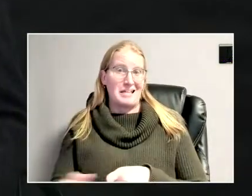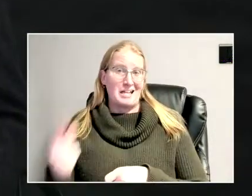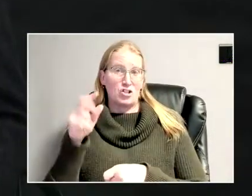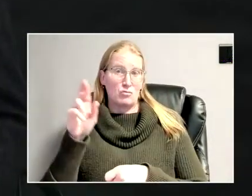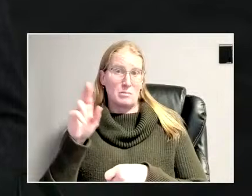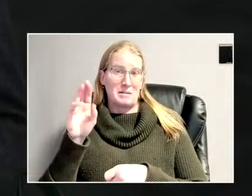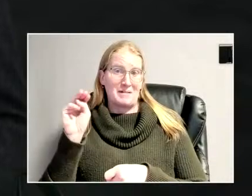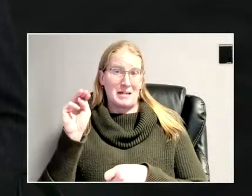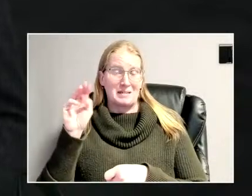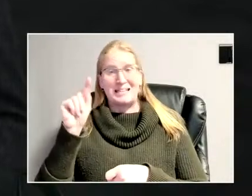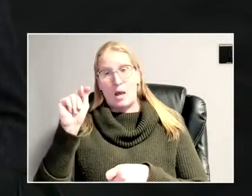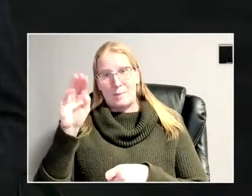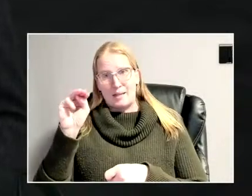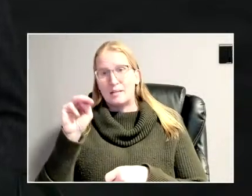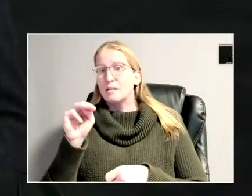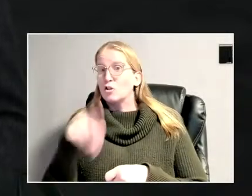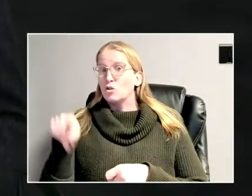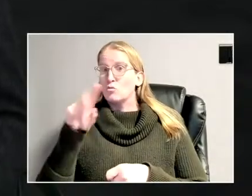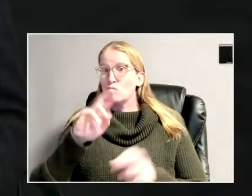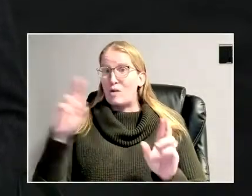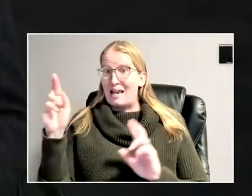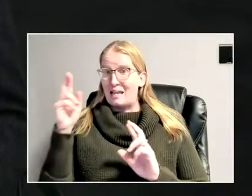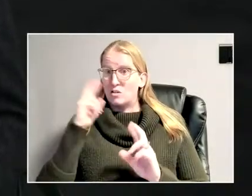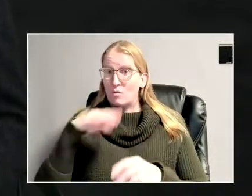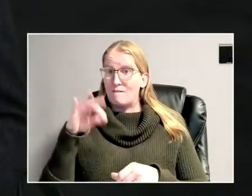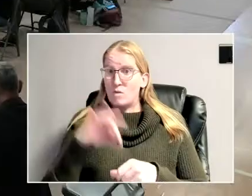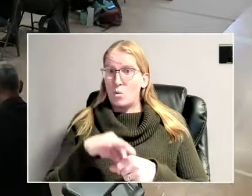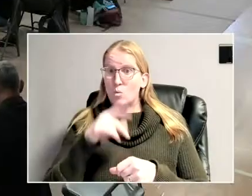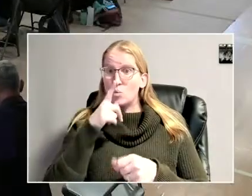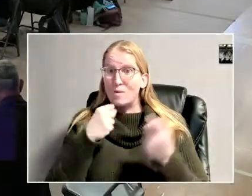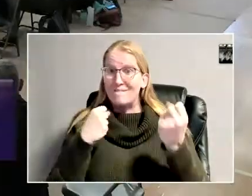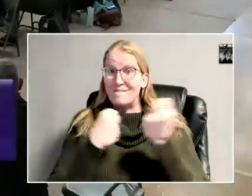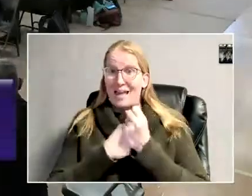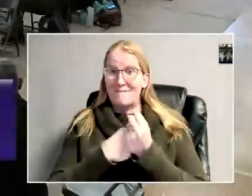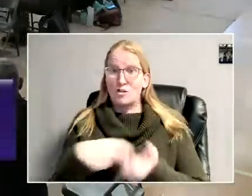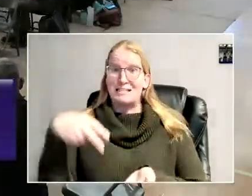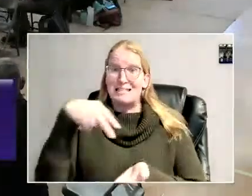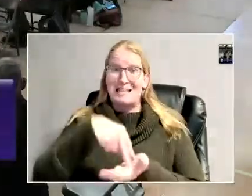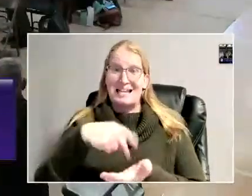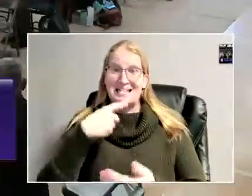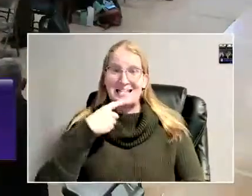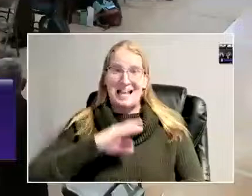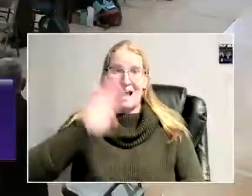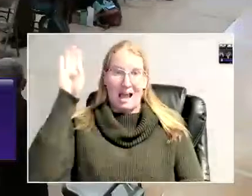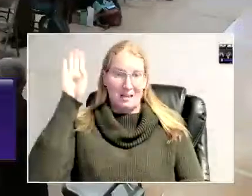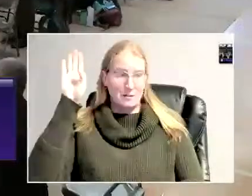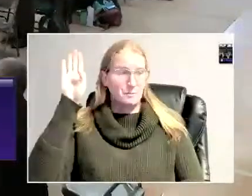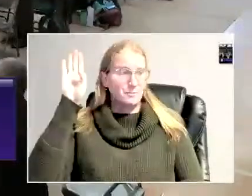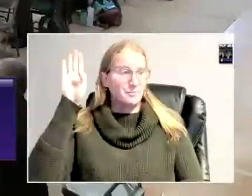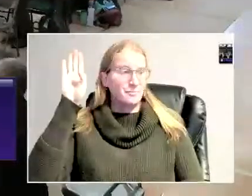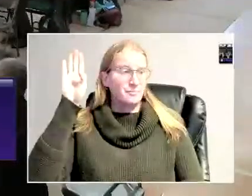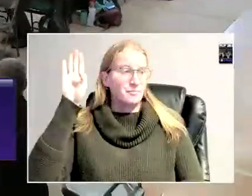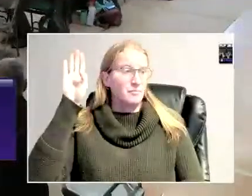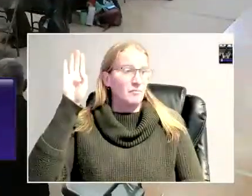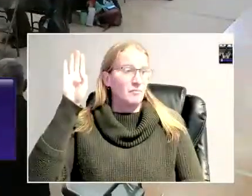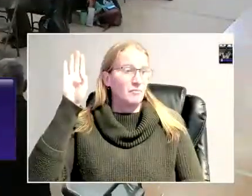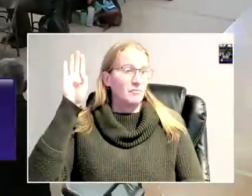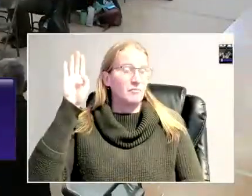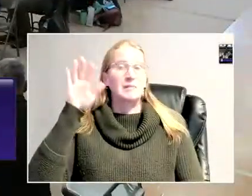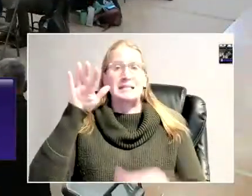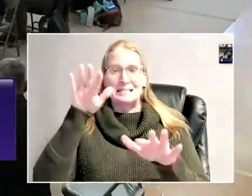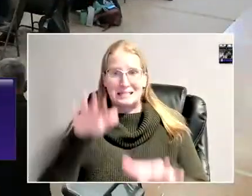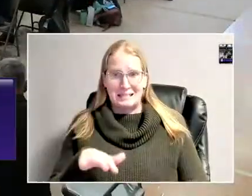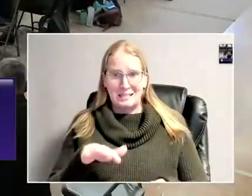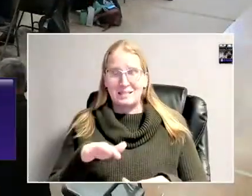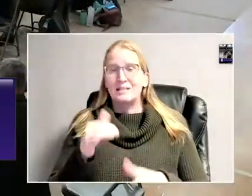that question all those in favor please rise and say I I thank you you can be seated